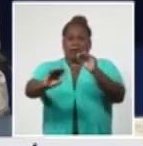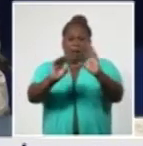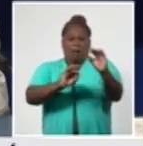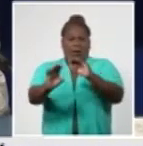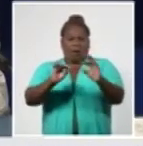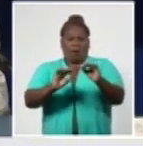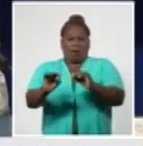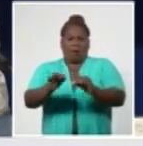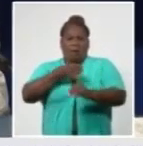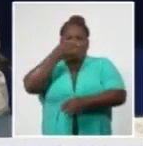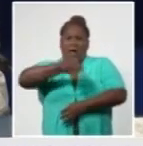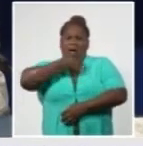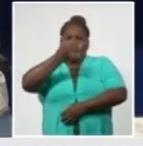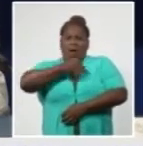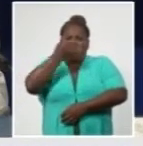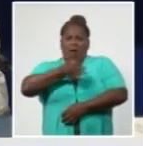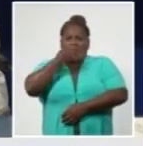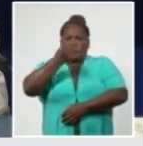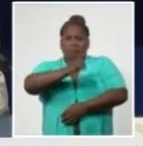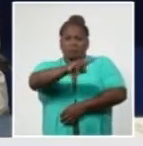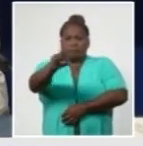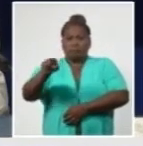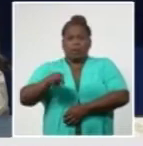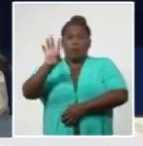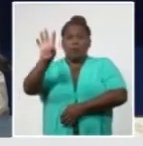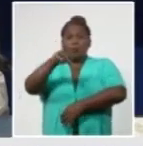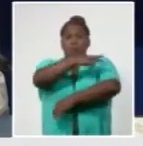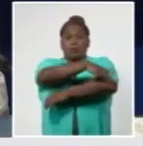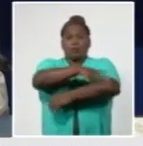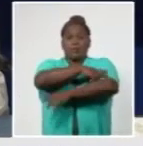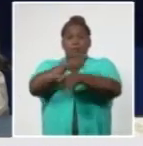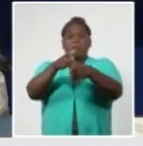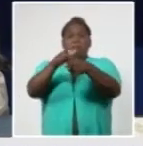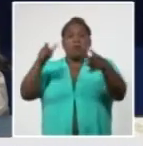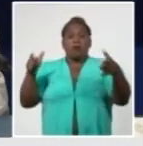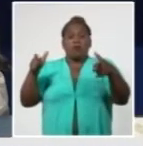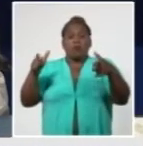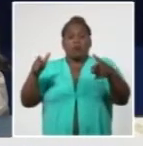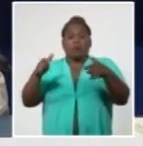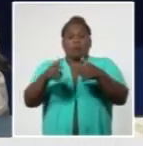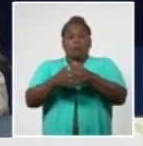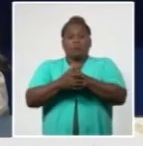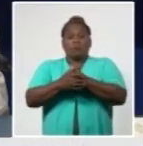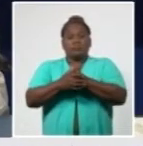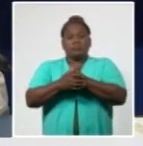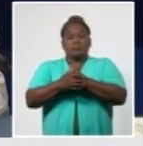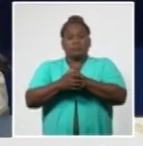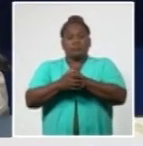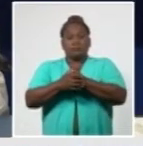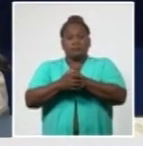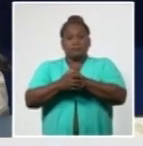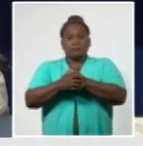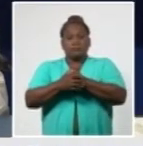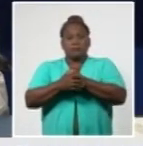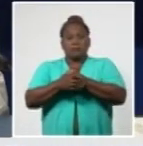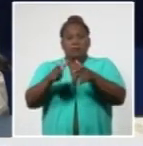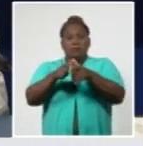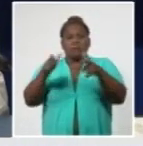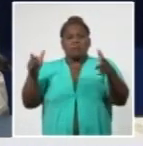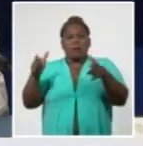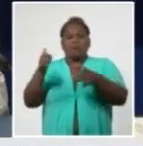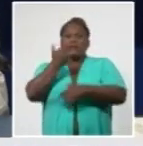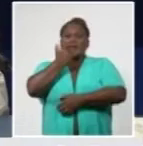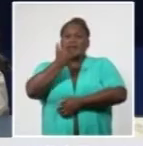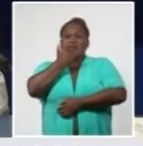I brought you some information about the 4 countries with the most cases and deaths in